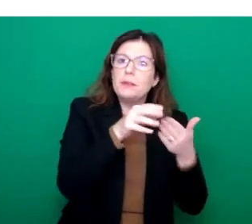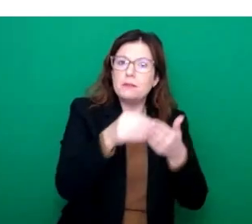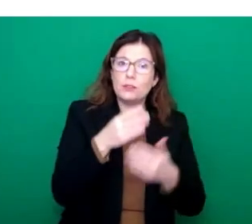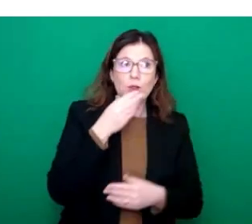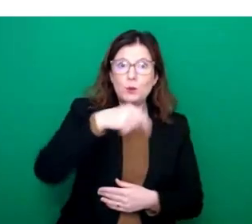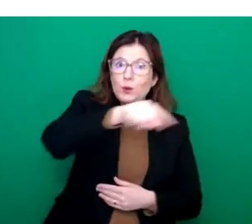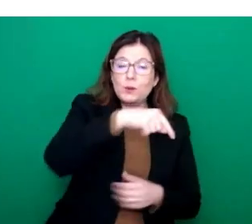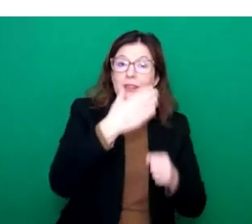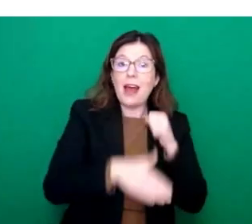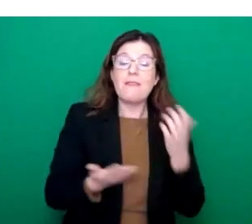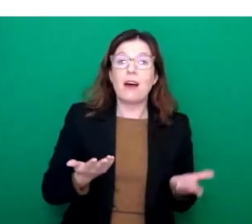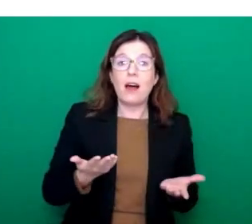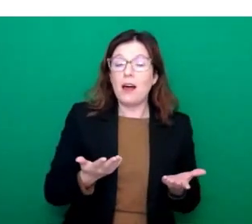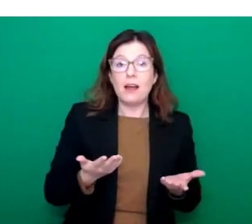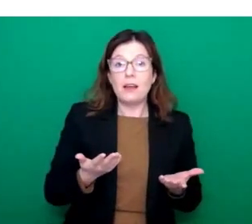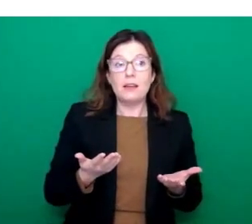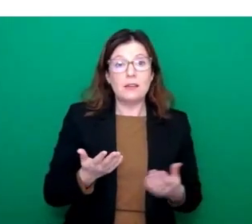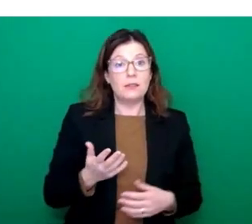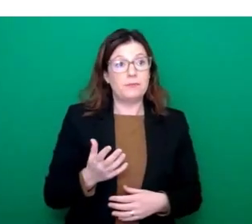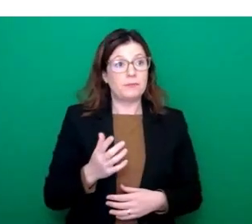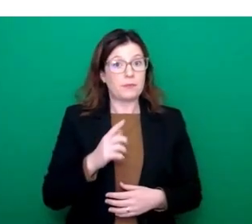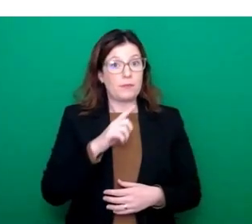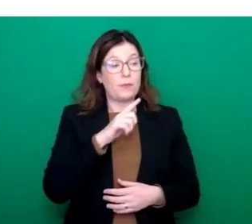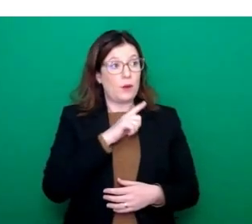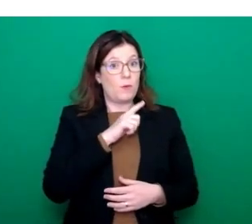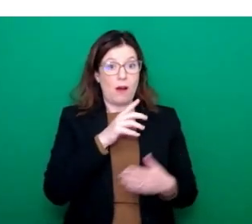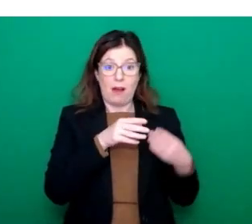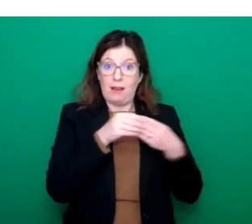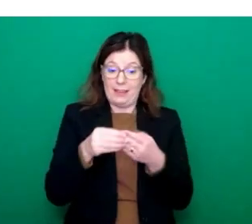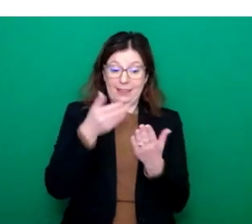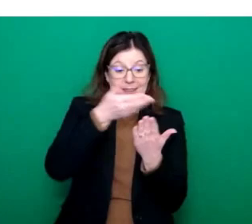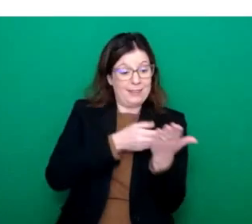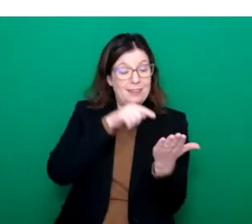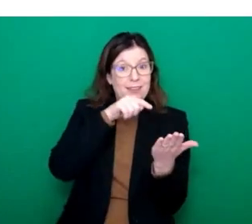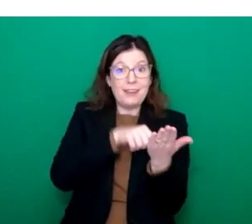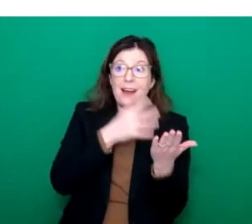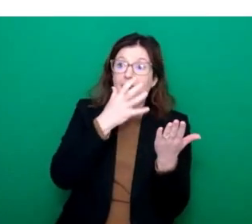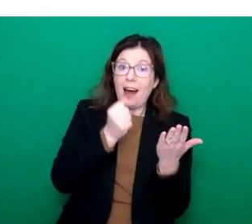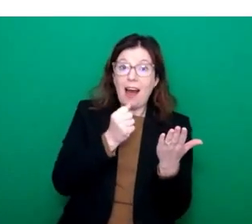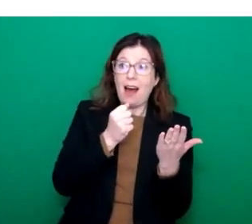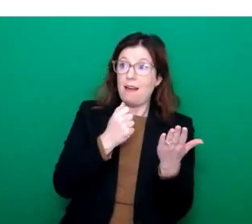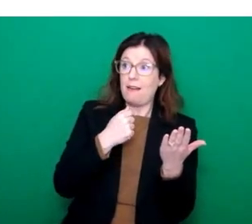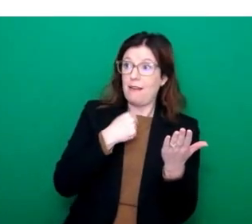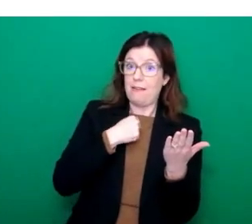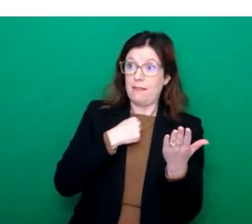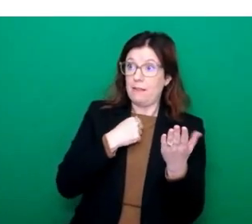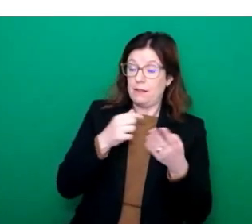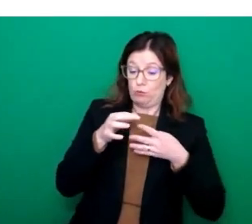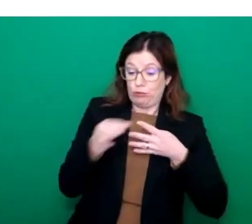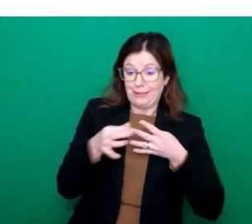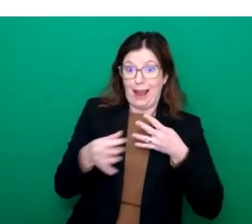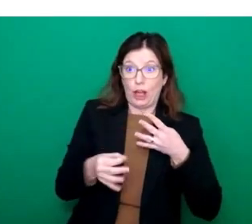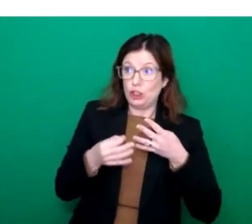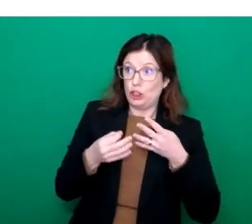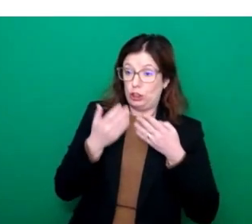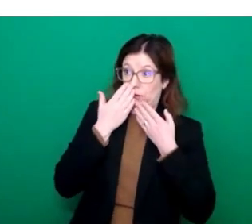problem, because it gave many easy tips to manage my mental health presentations and what next